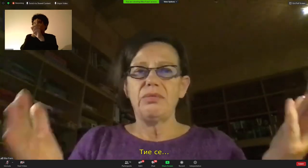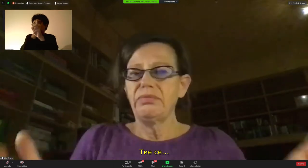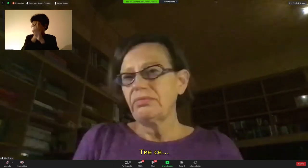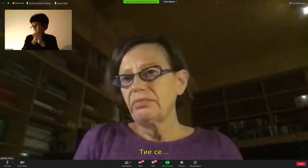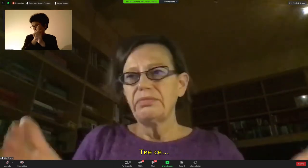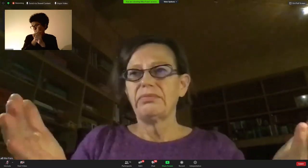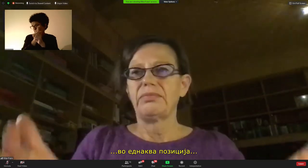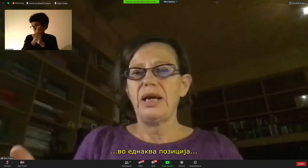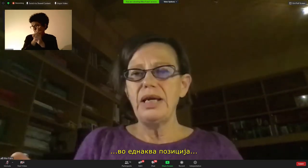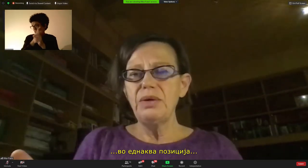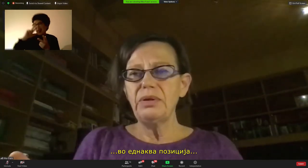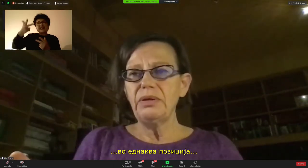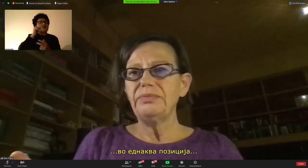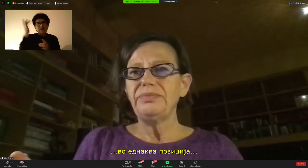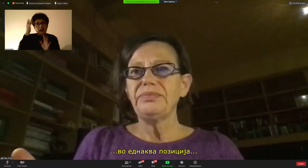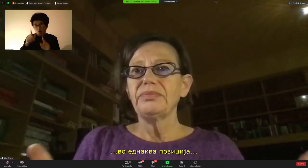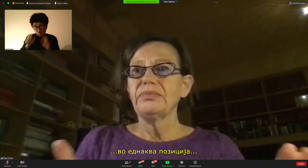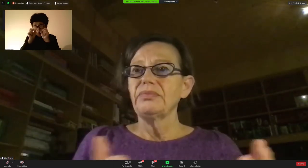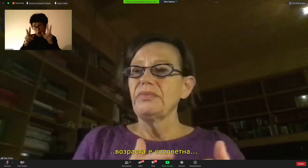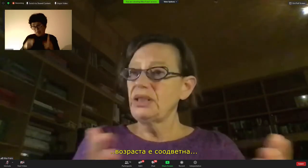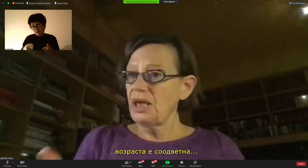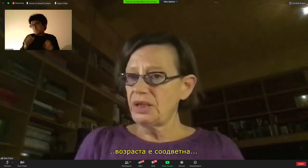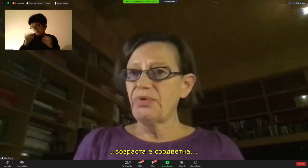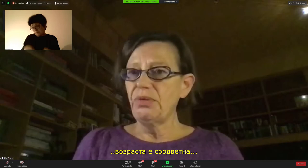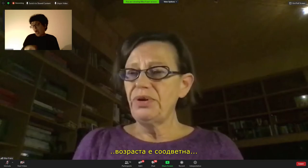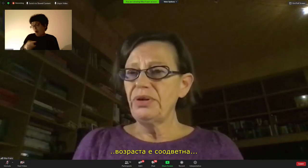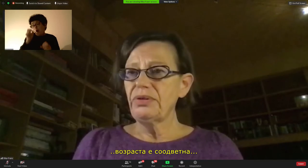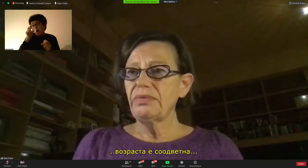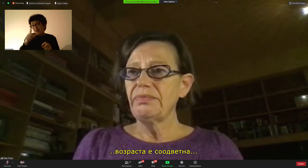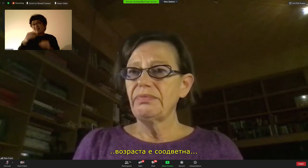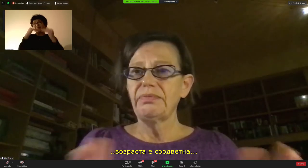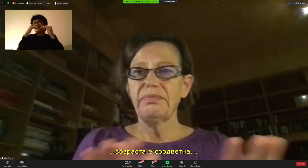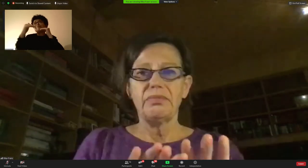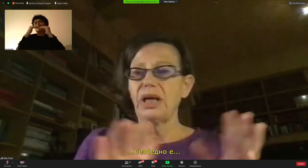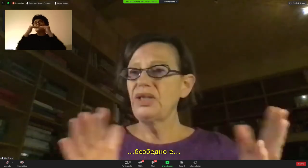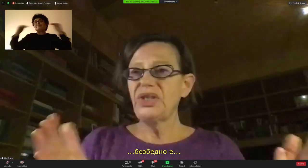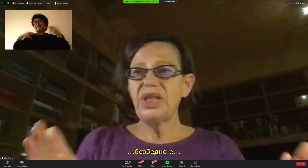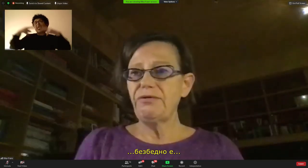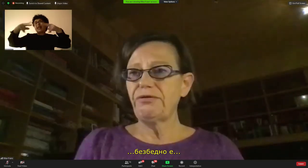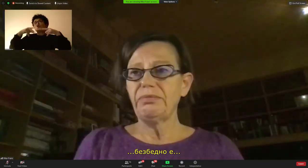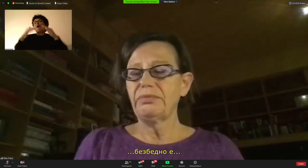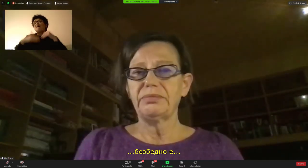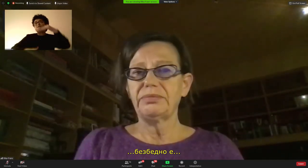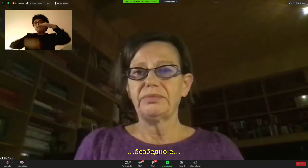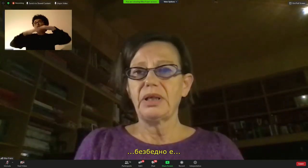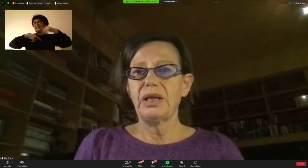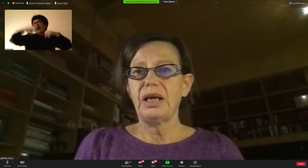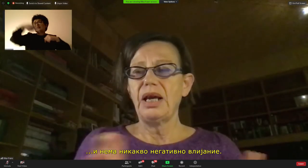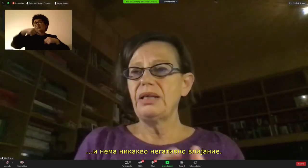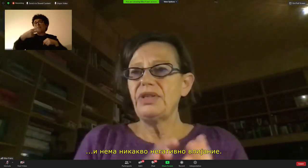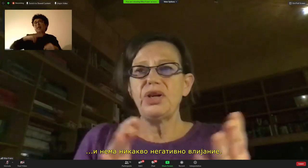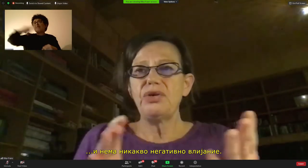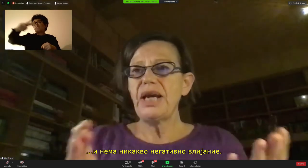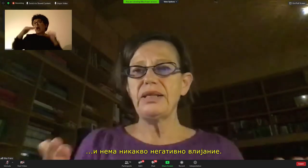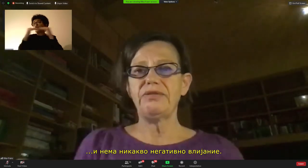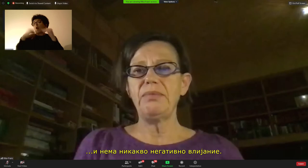are equal. It's age appropriate, it's safe, and